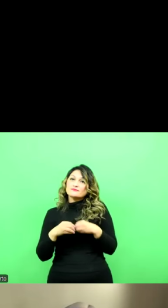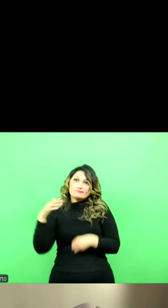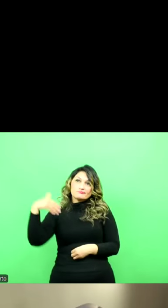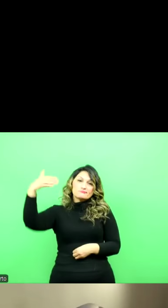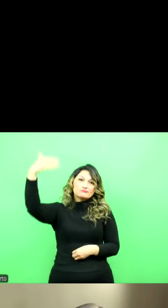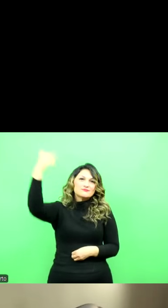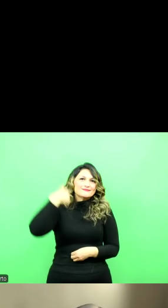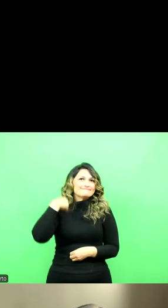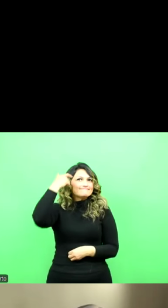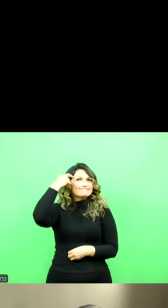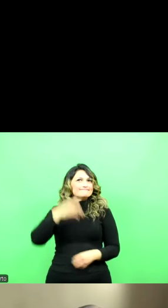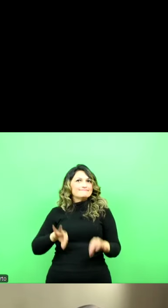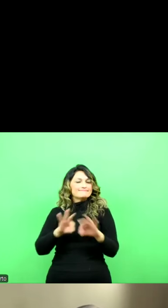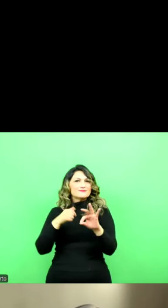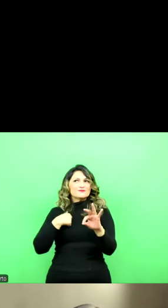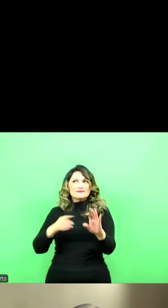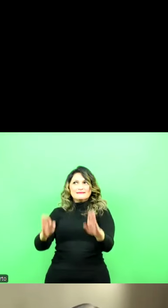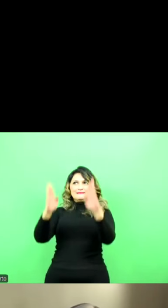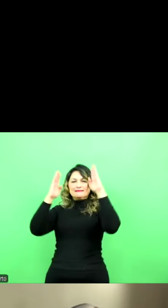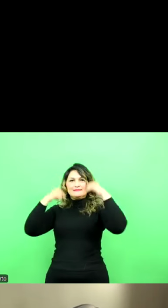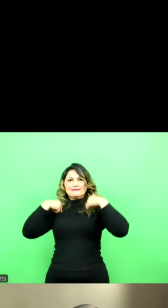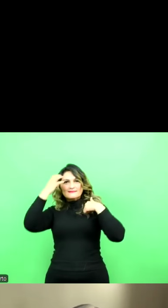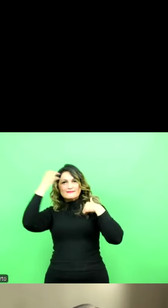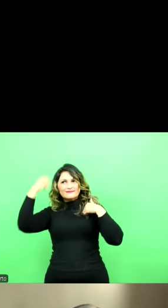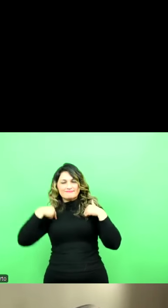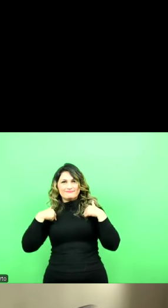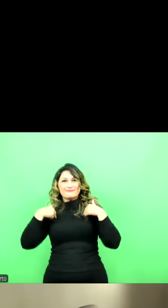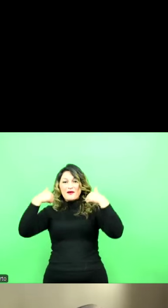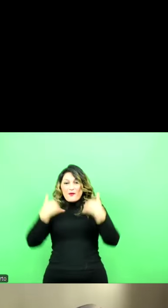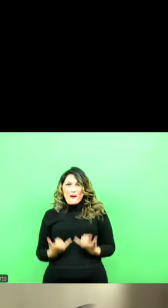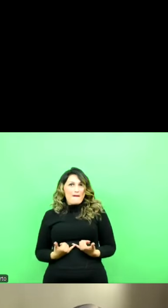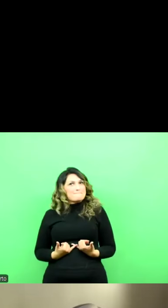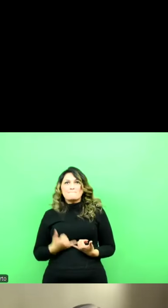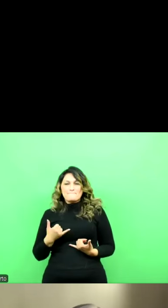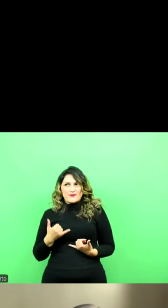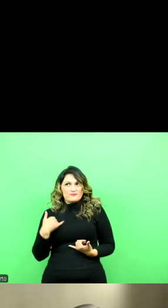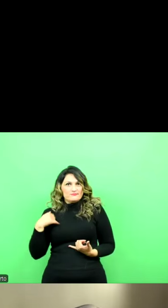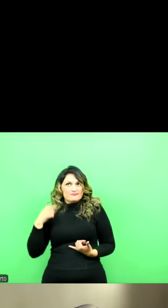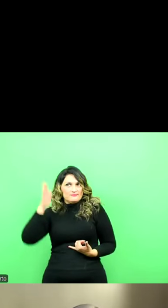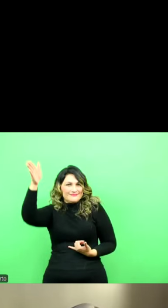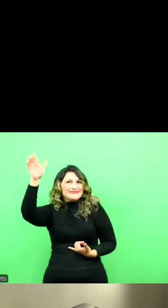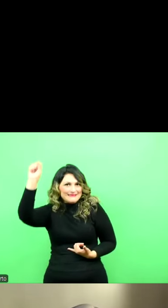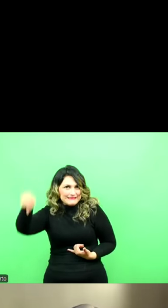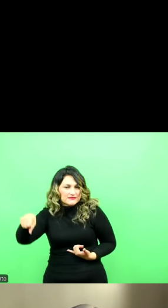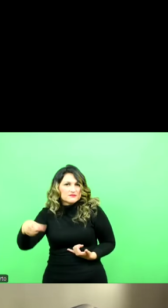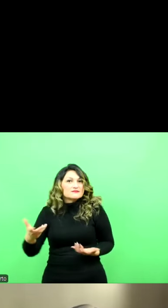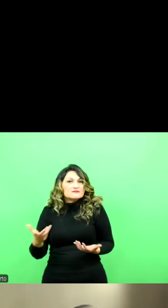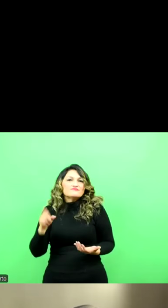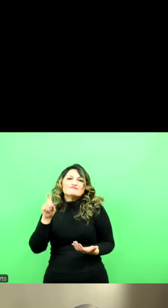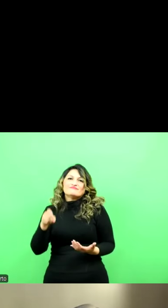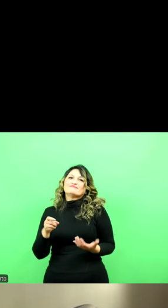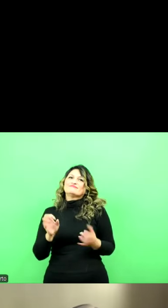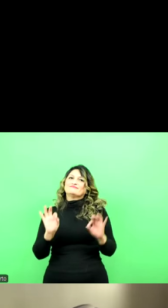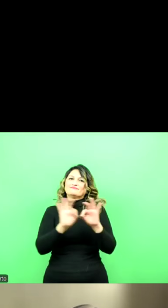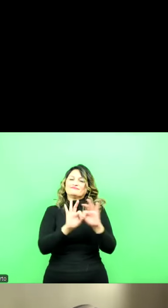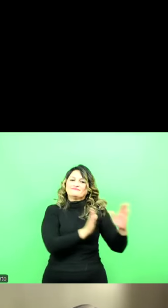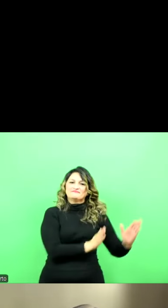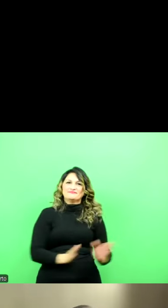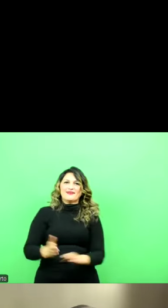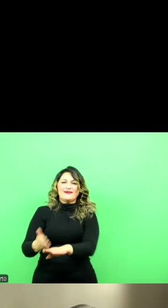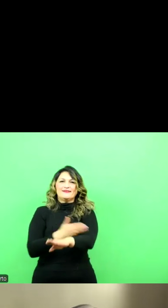I wouldn't want to leave you with the impression that older persons are